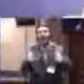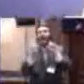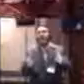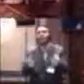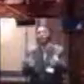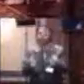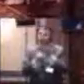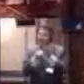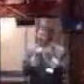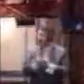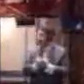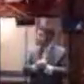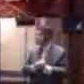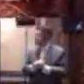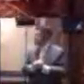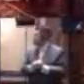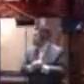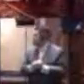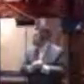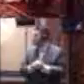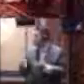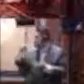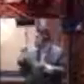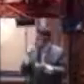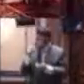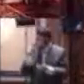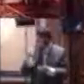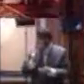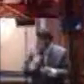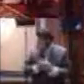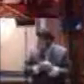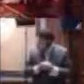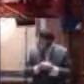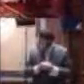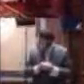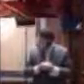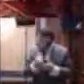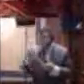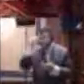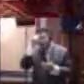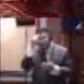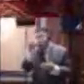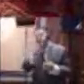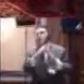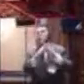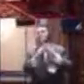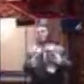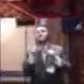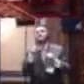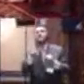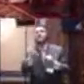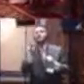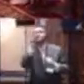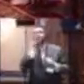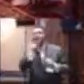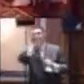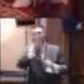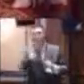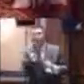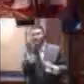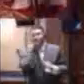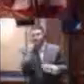The question is, how should a country like Egypt keep refugee issues on the table while other matters seem more